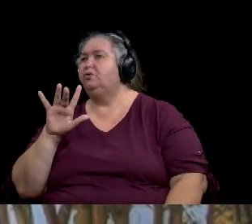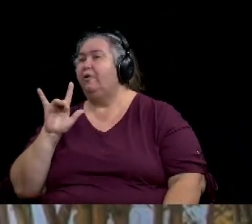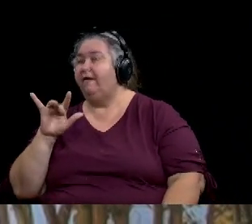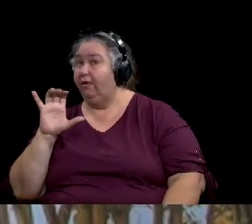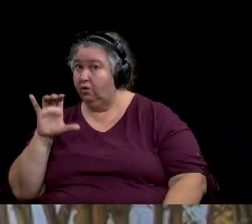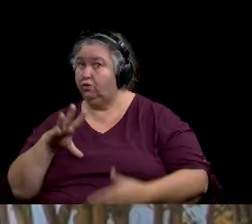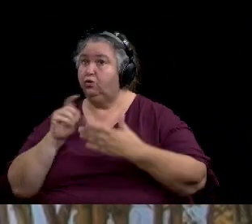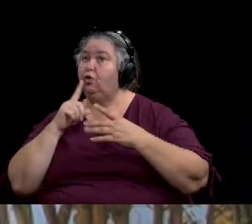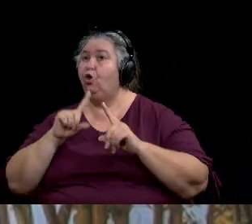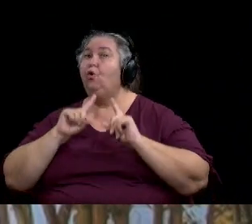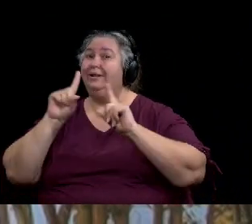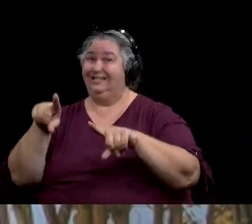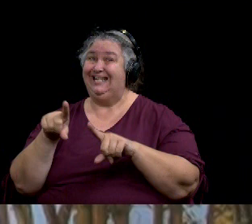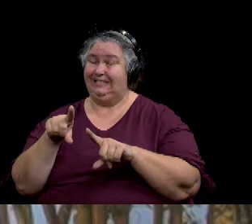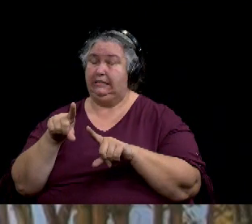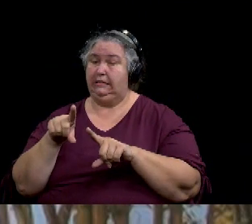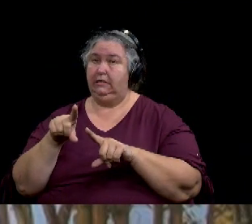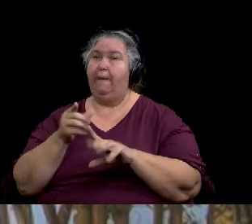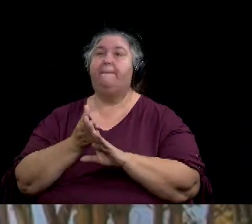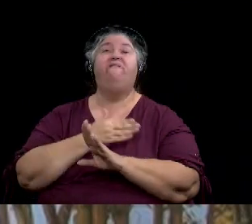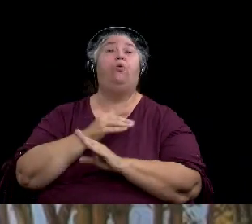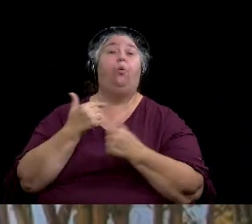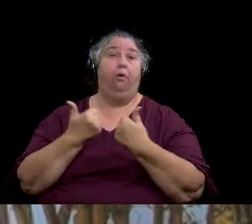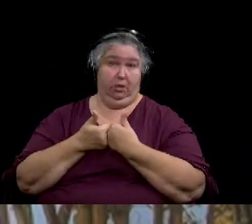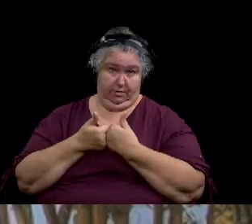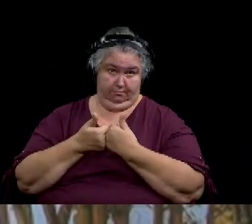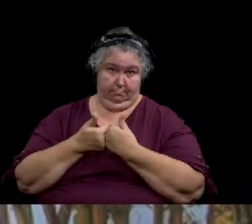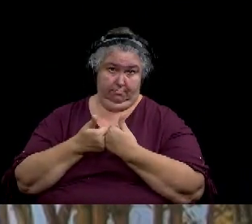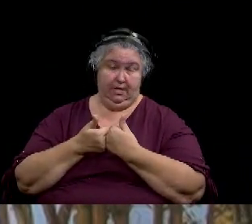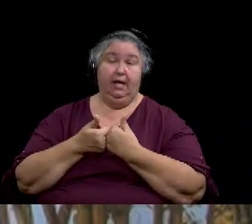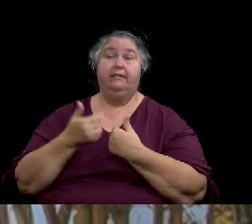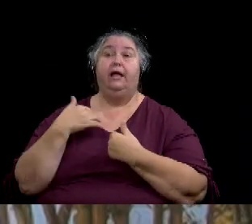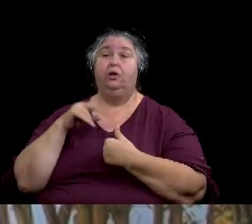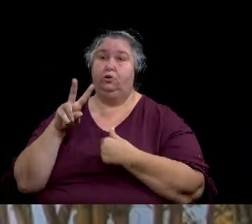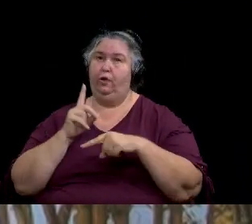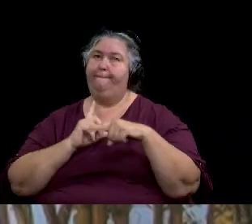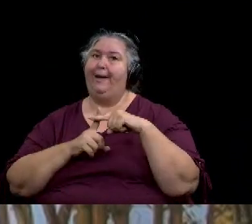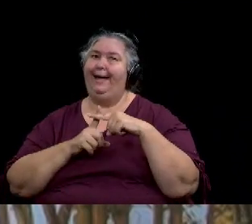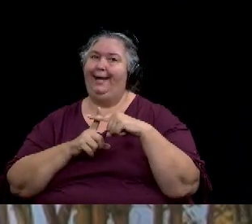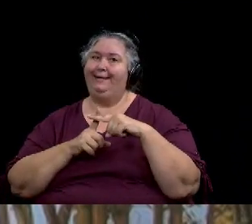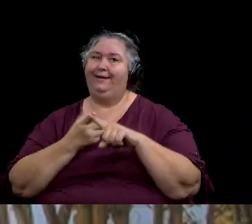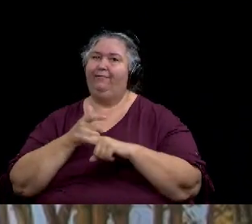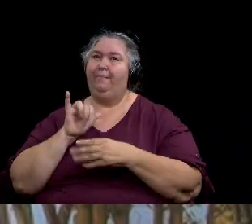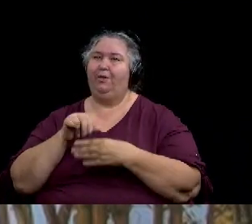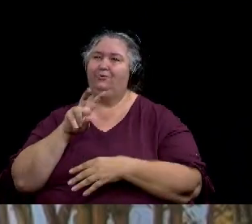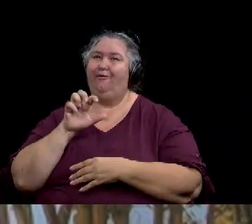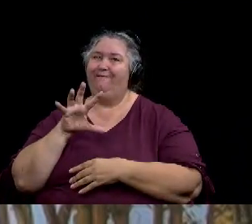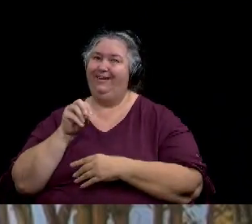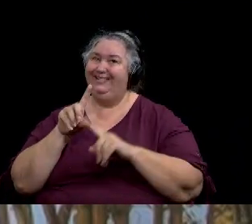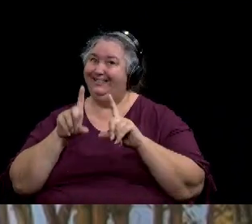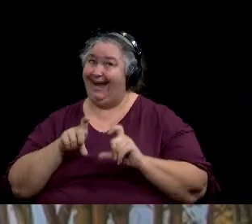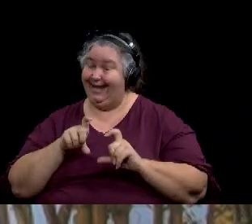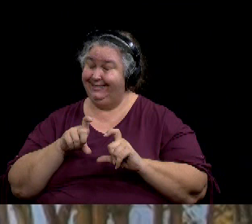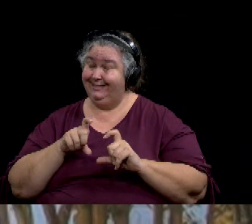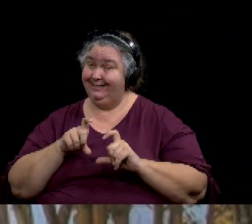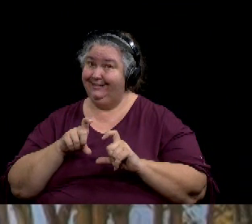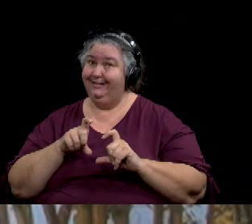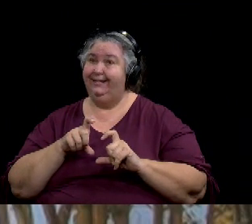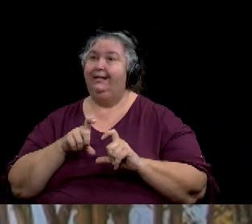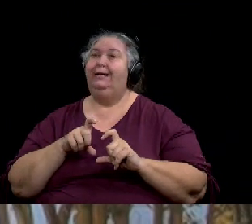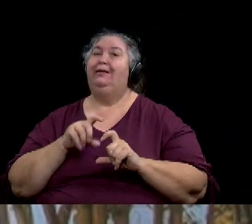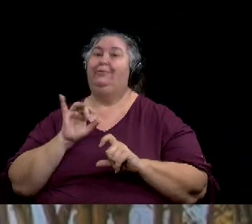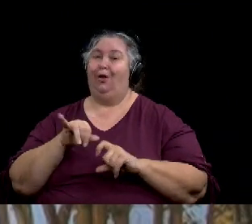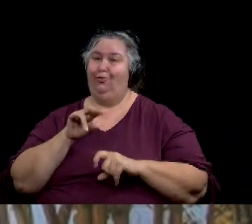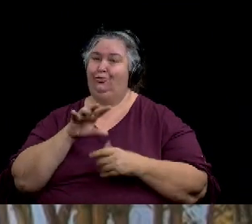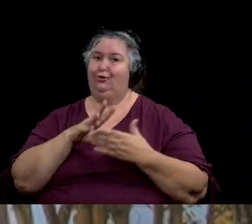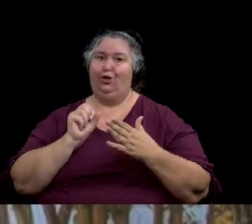game at random before the game. They had 2 positive results from those 250 tests, and those students